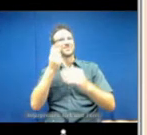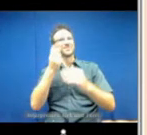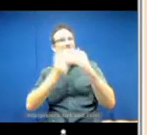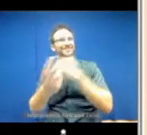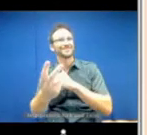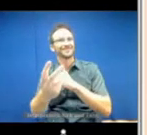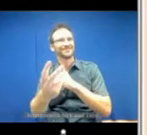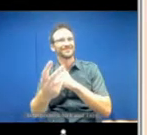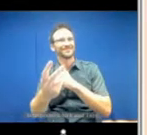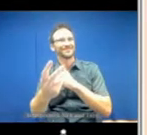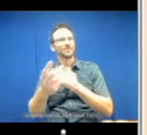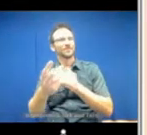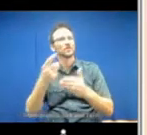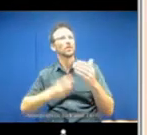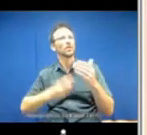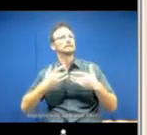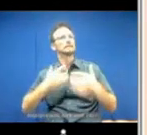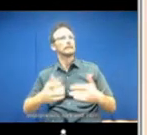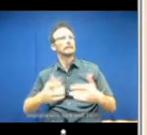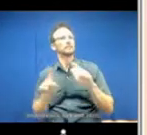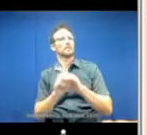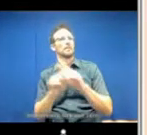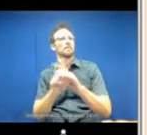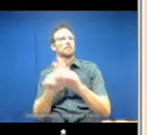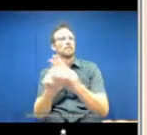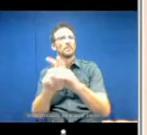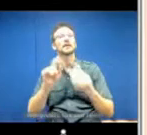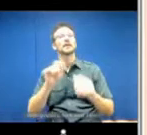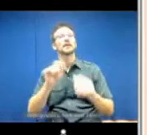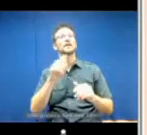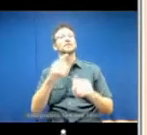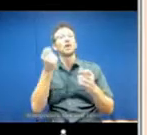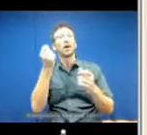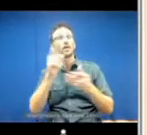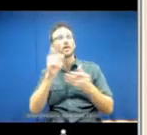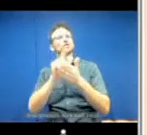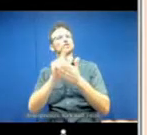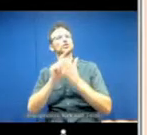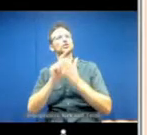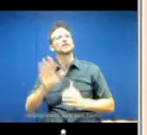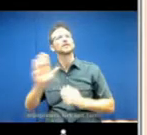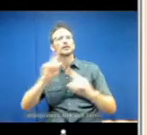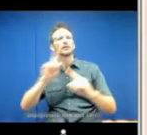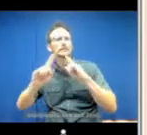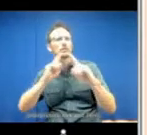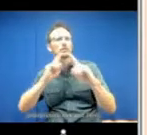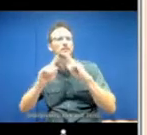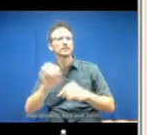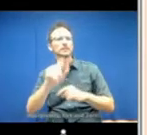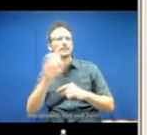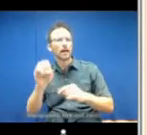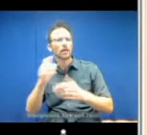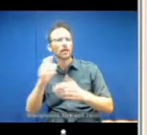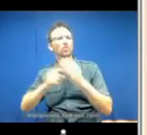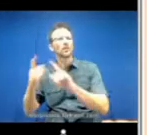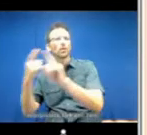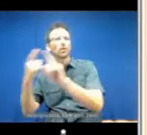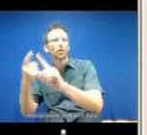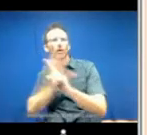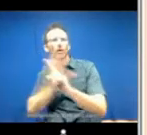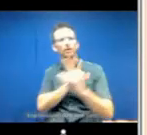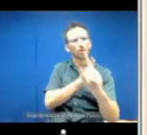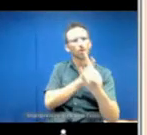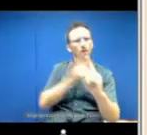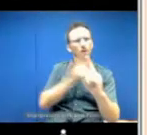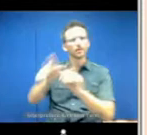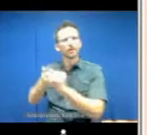If you understand the discourse style of the attorneys and why they're doing what they're doing, that helps you in accurately interpreting and